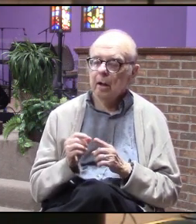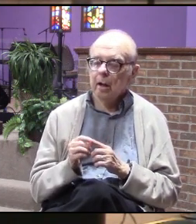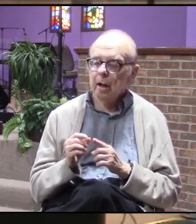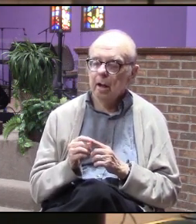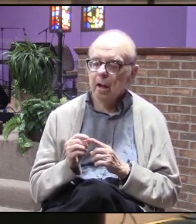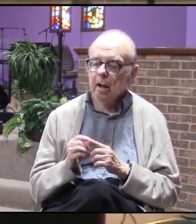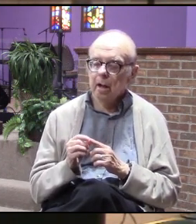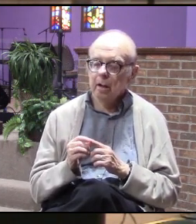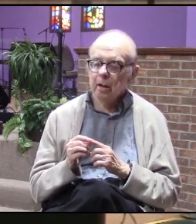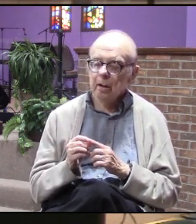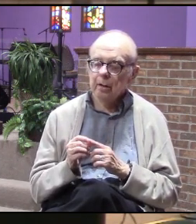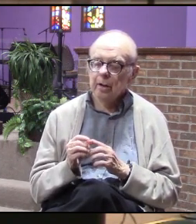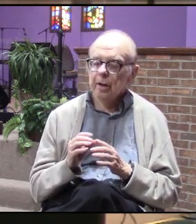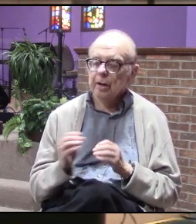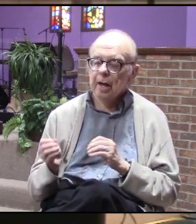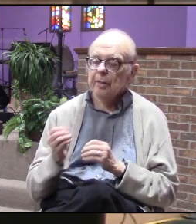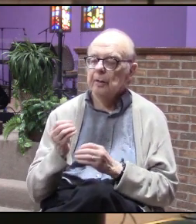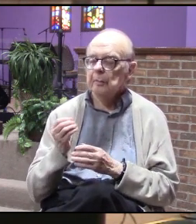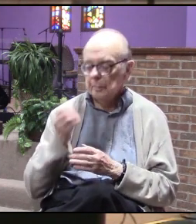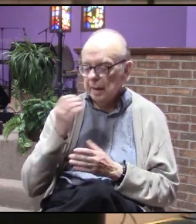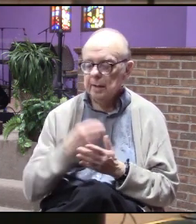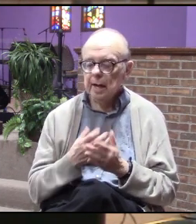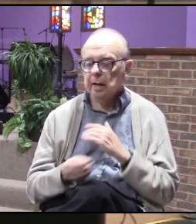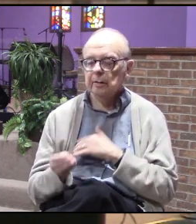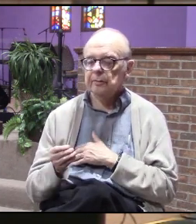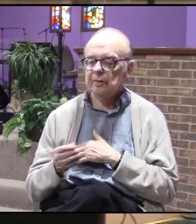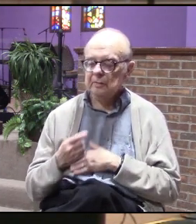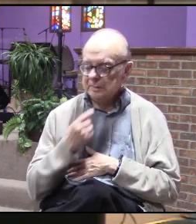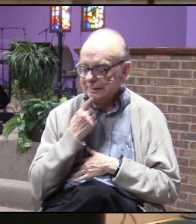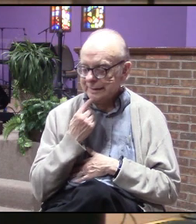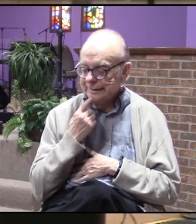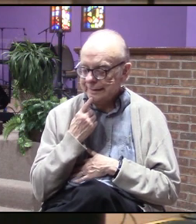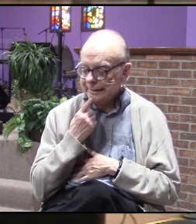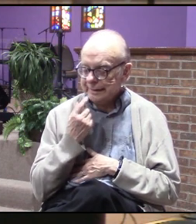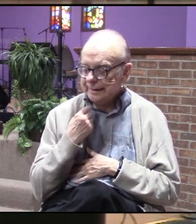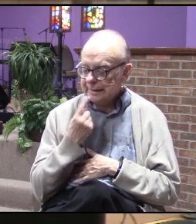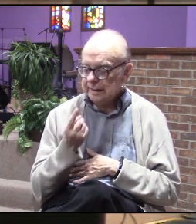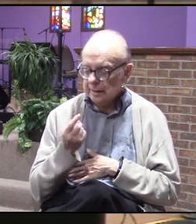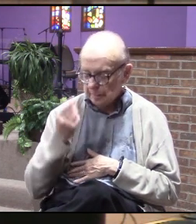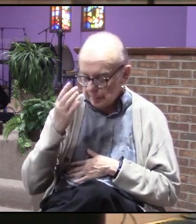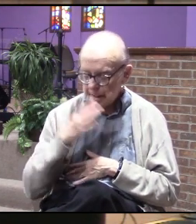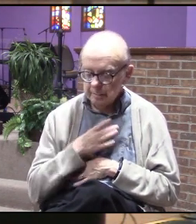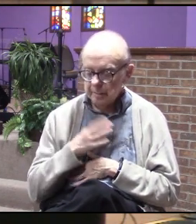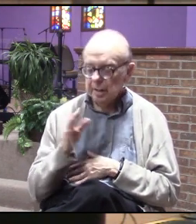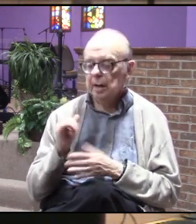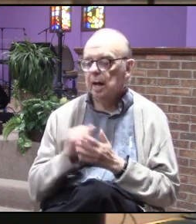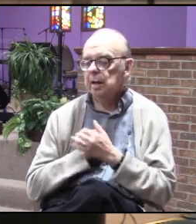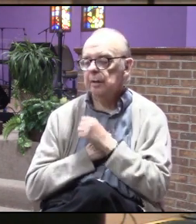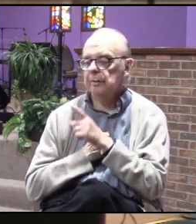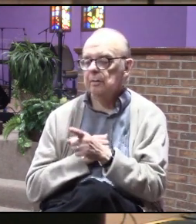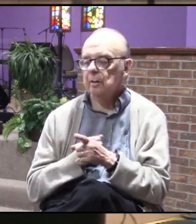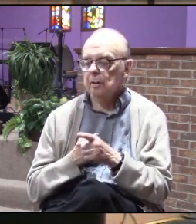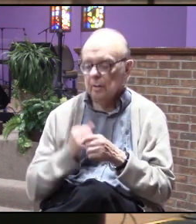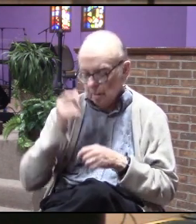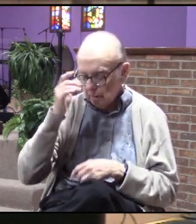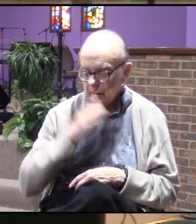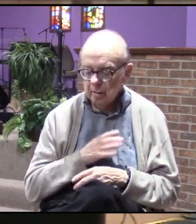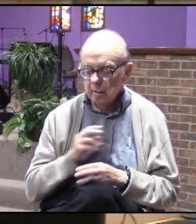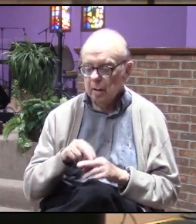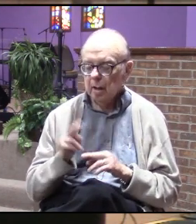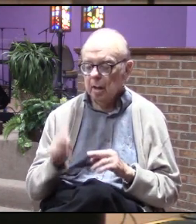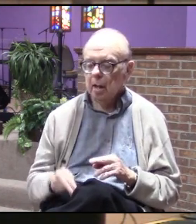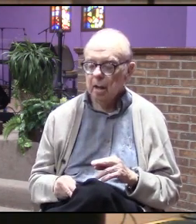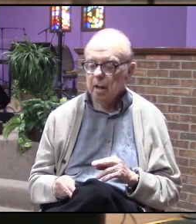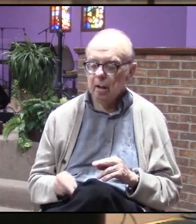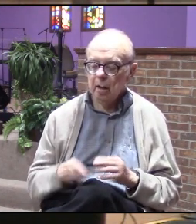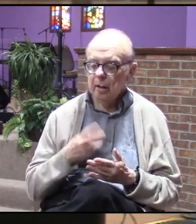brought the man out of the trance of despair. As the officer continued to tell the stranger on the ledge that he loved him, the man climbed off the ledge and